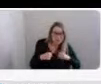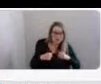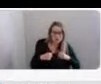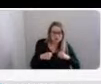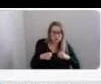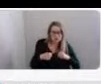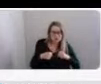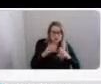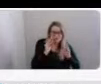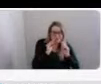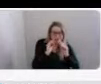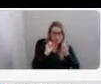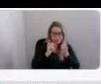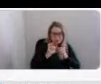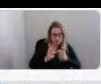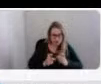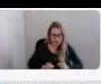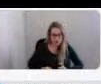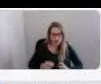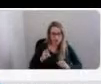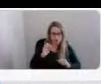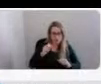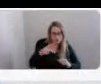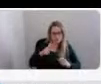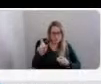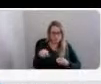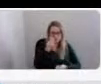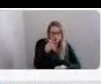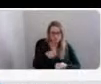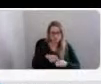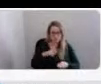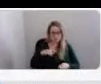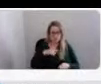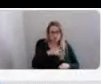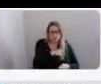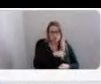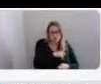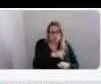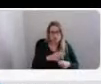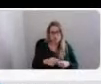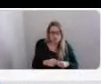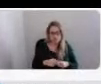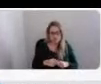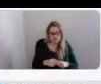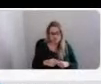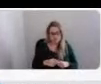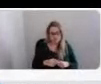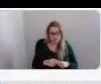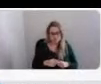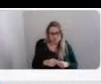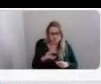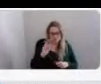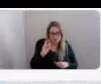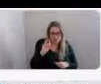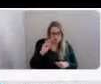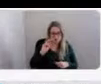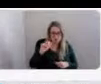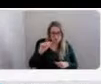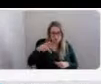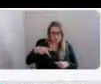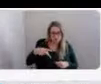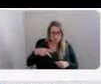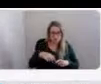the maps again and specifically the legislative redistricting maps number their